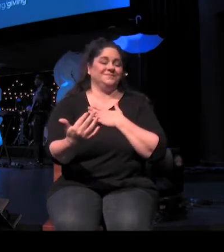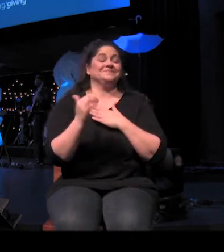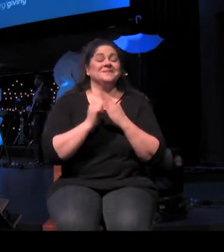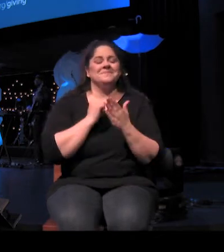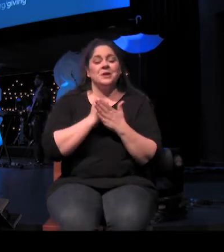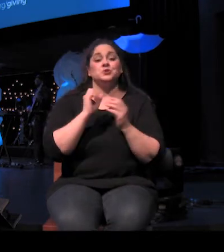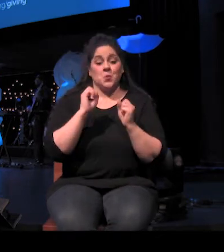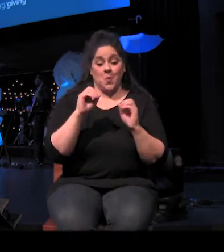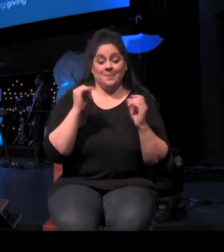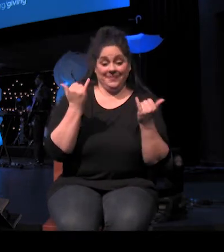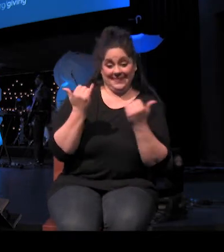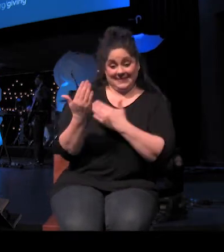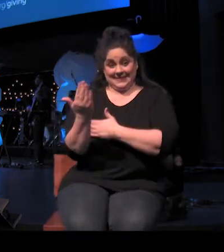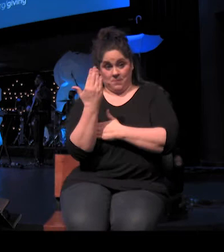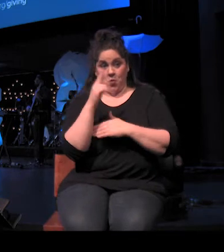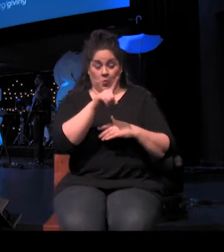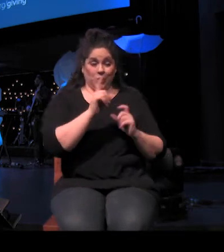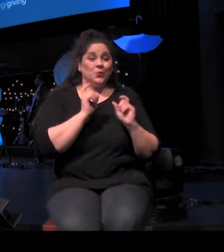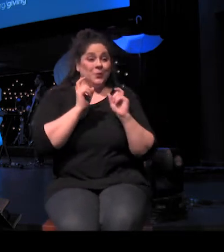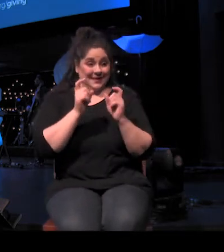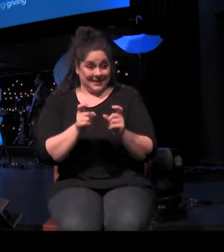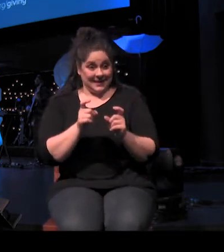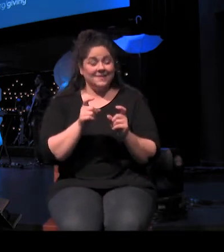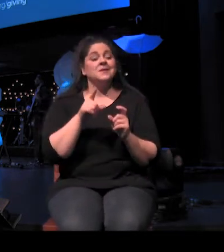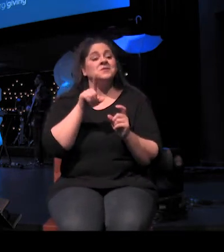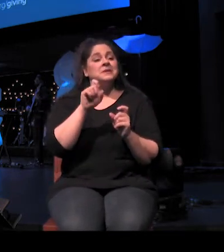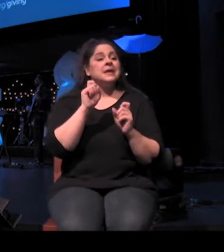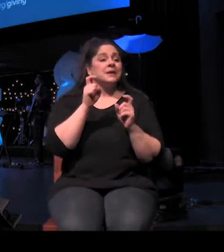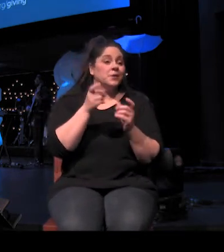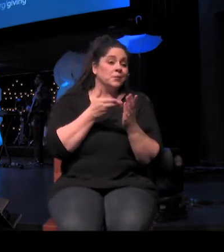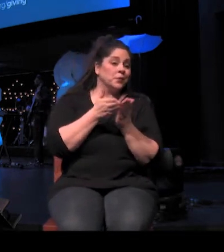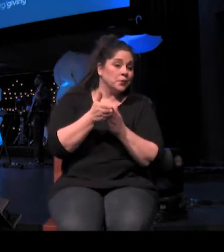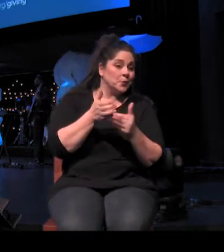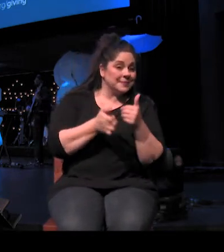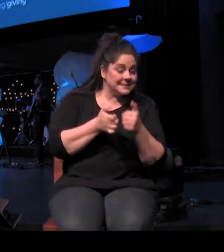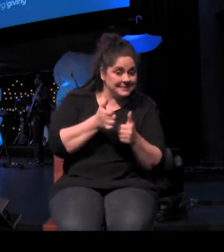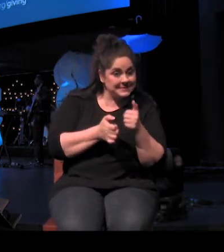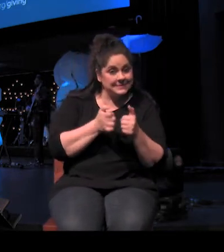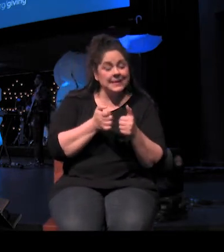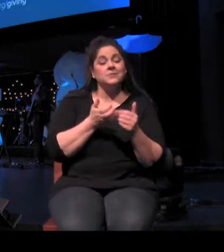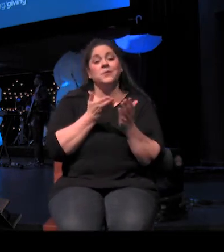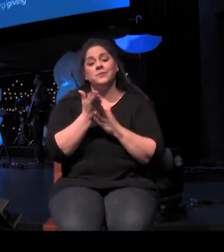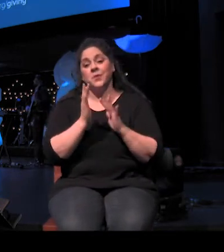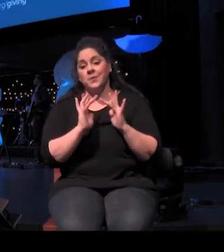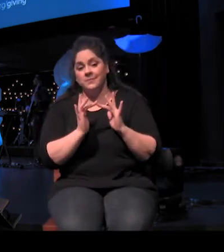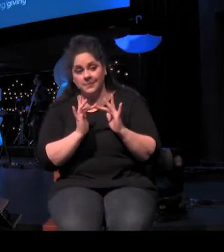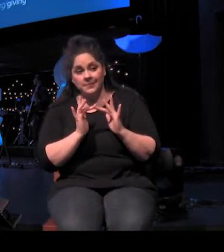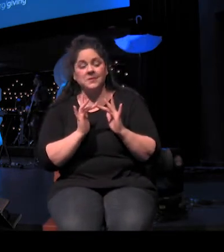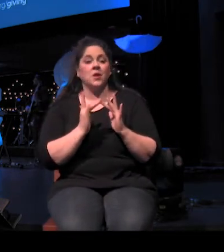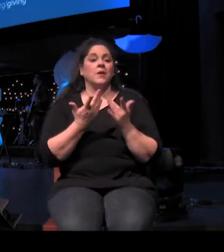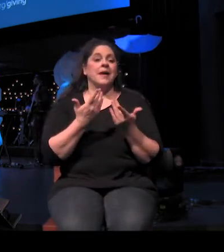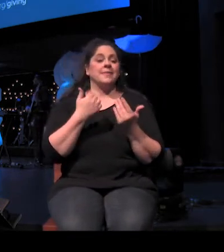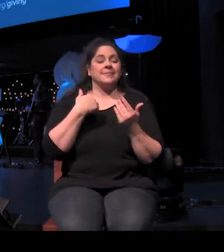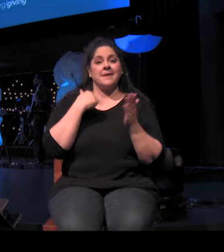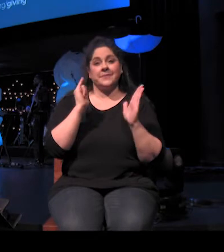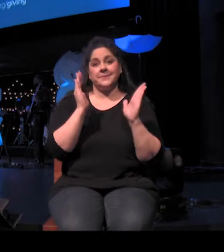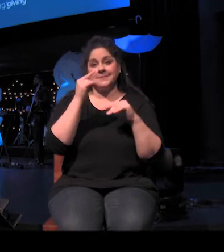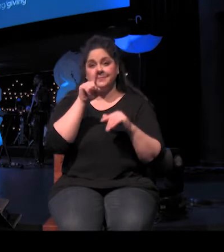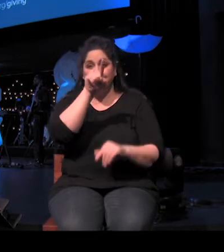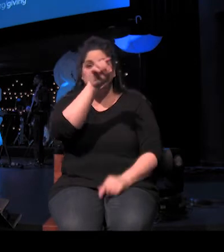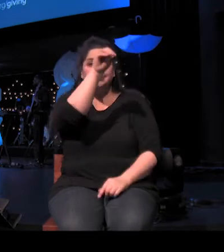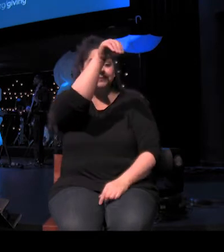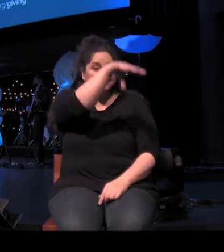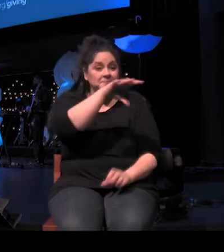this morning, as you can give through texting, you can give online, you can give by dropping it off in the boxes at the back of